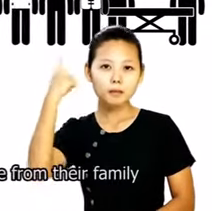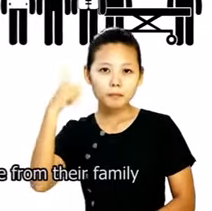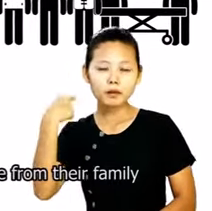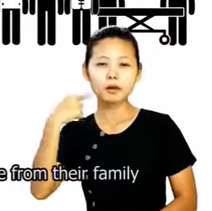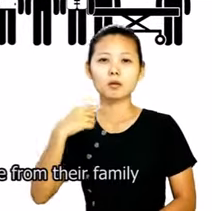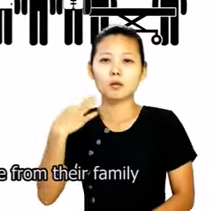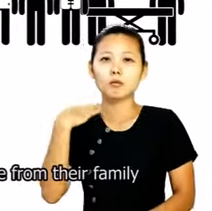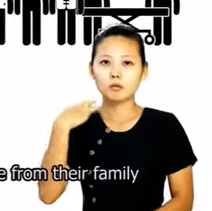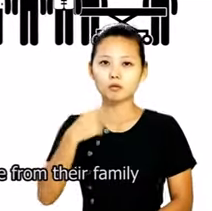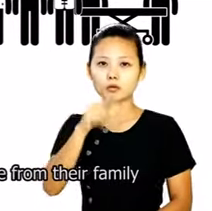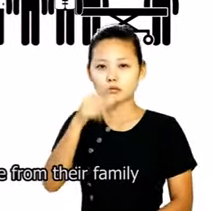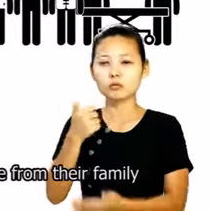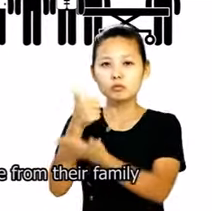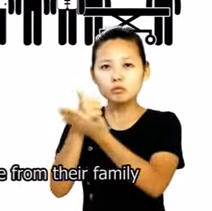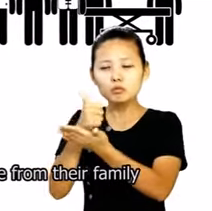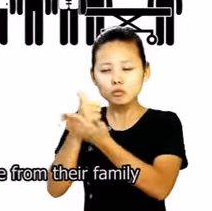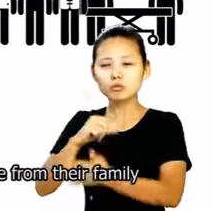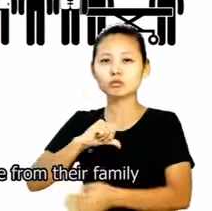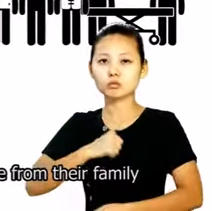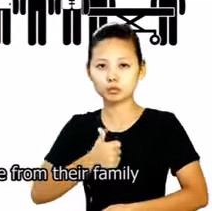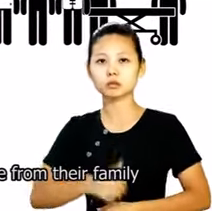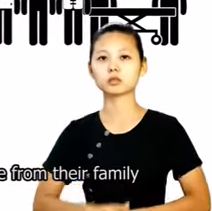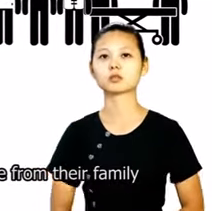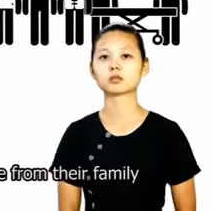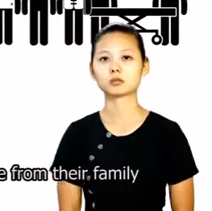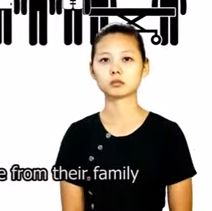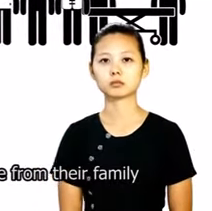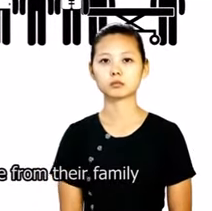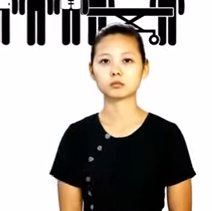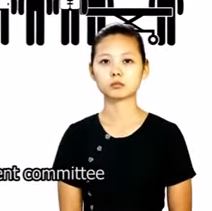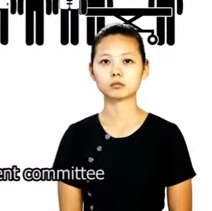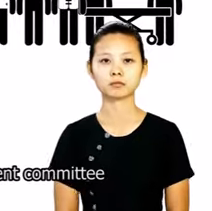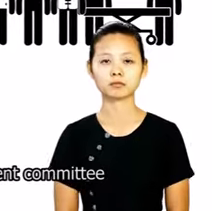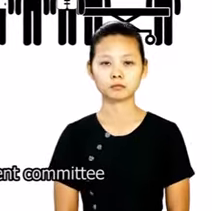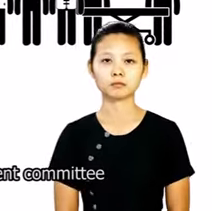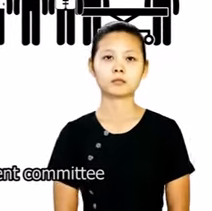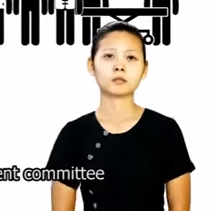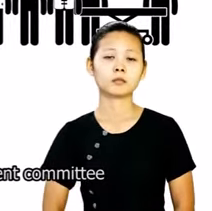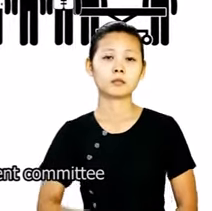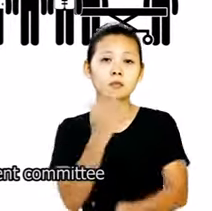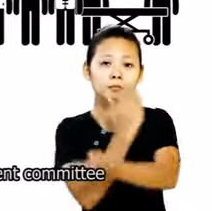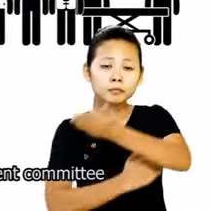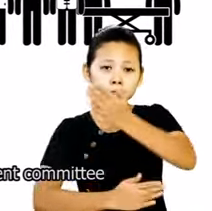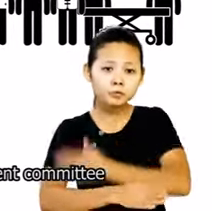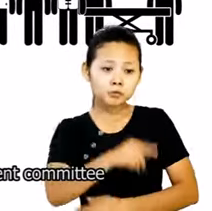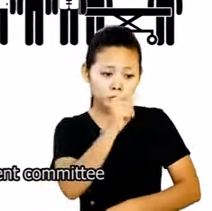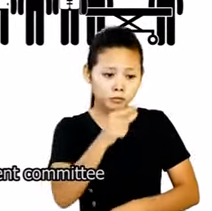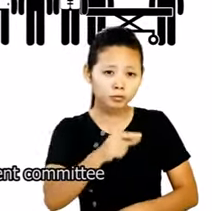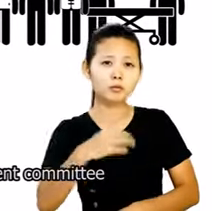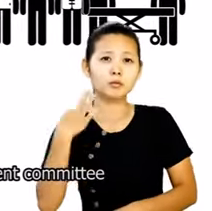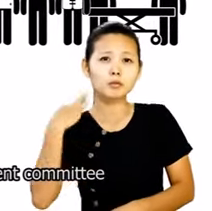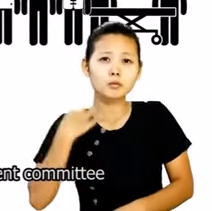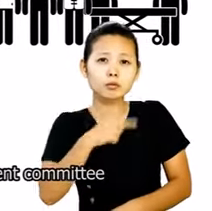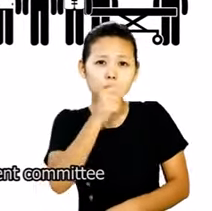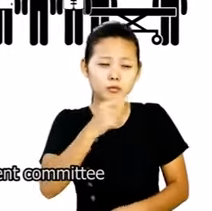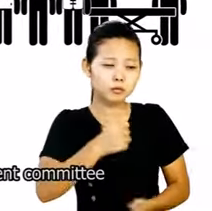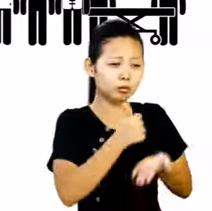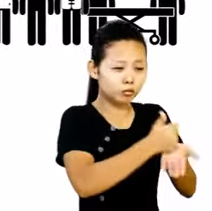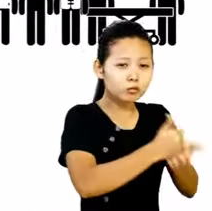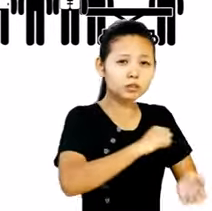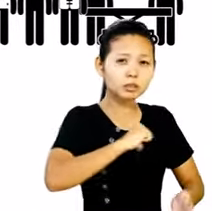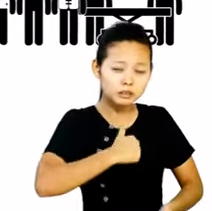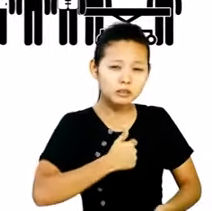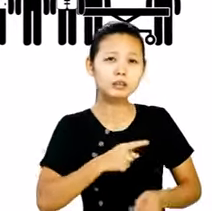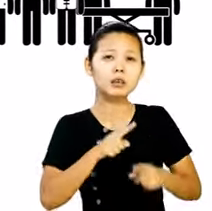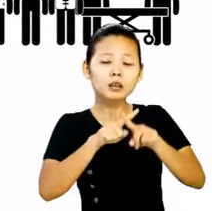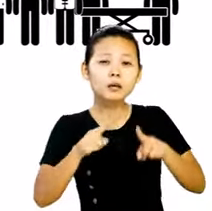To evacuate safely, they often need assistance from their family members, village disaster risk management committee,